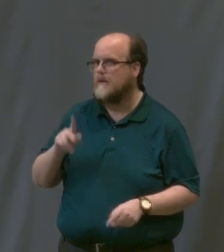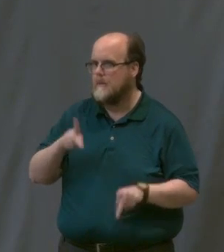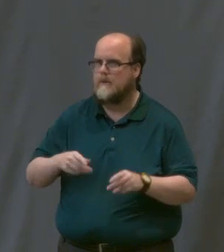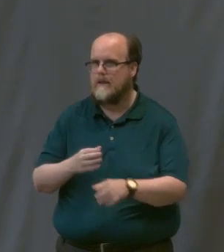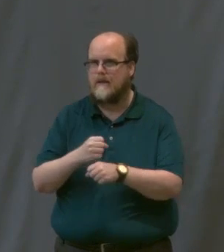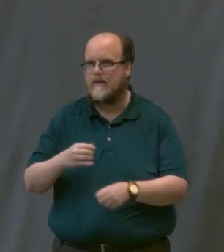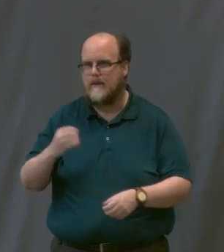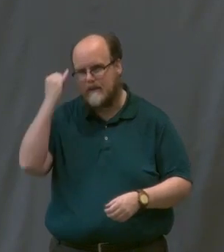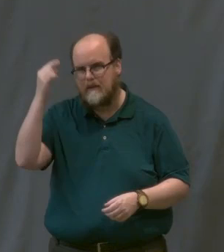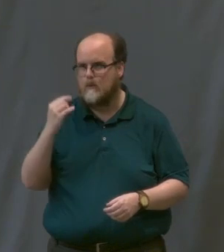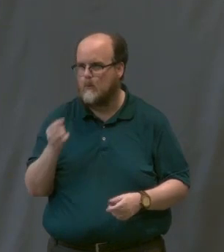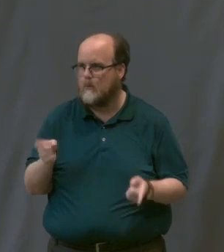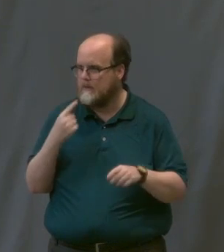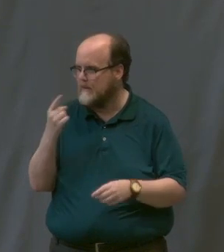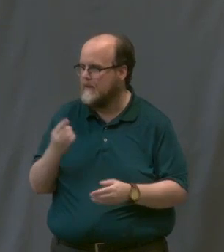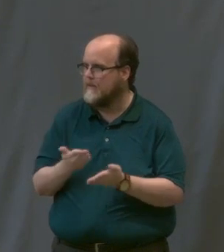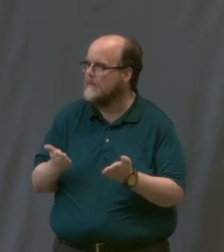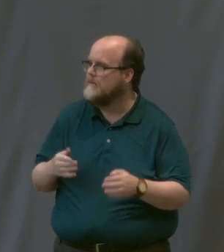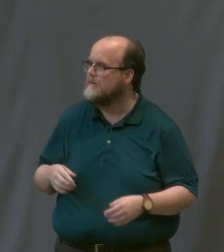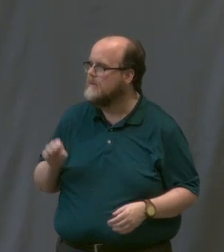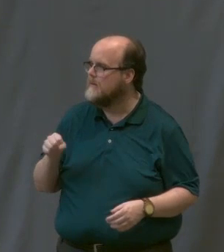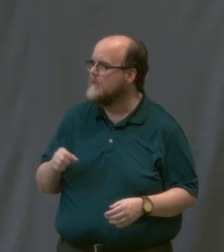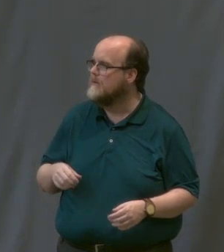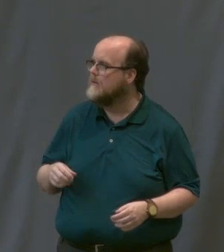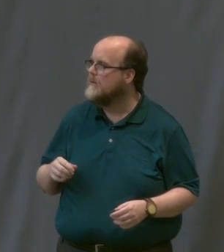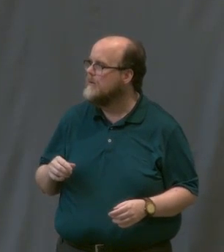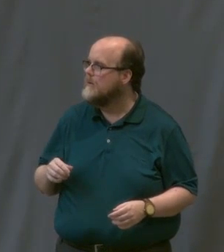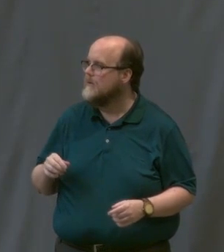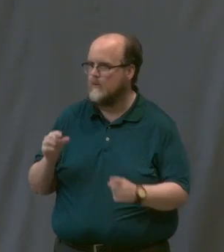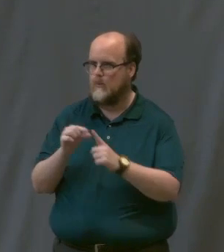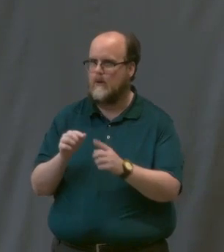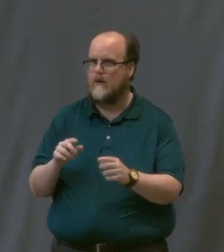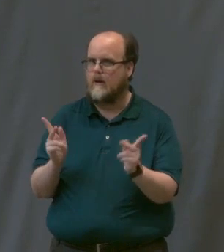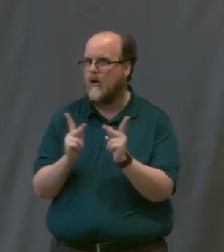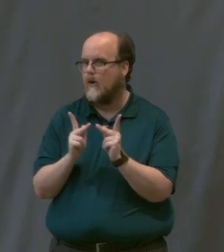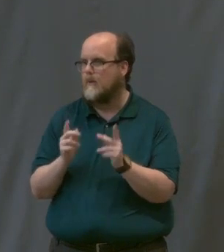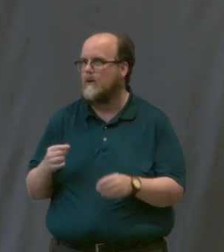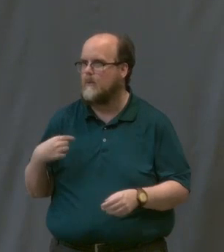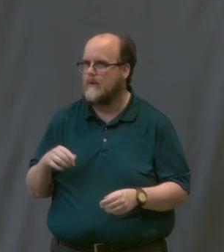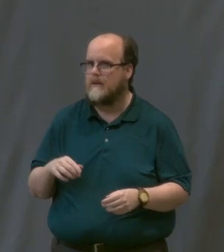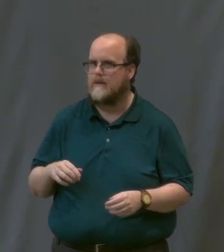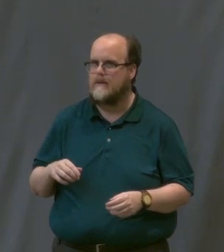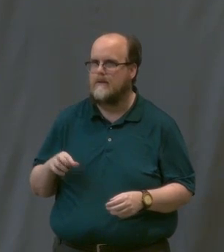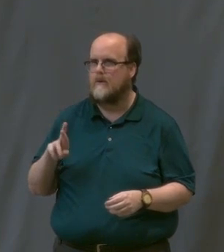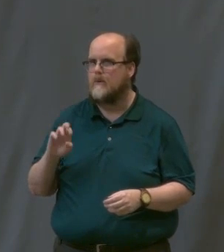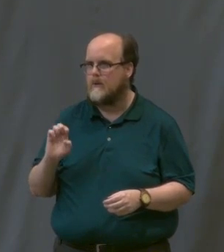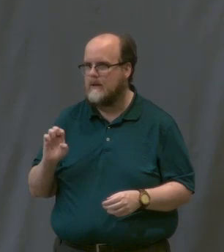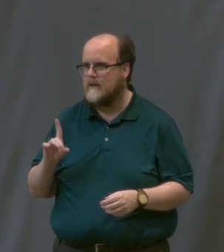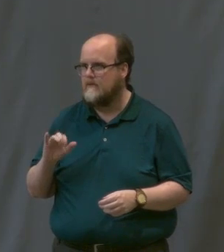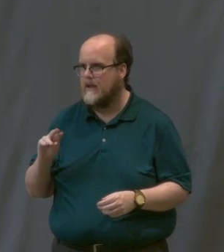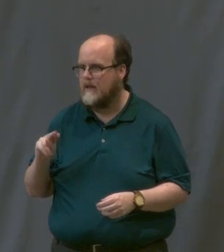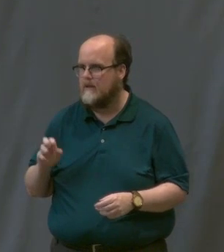Yes, and I'm trying to think. Oh, the word karma. We may redefine the word karma to